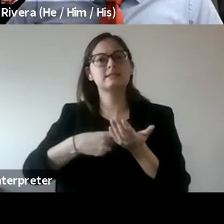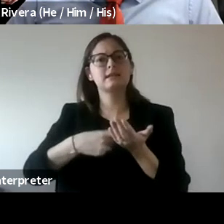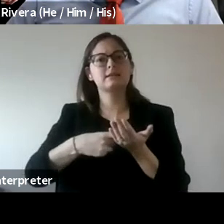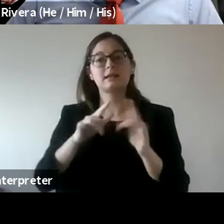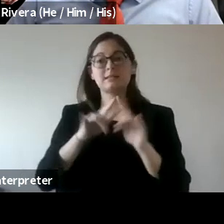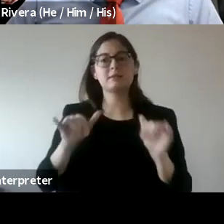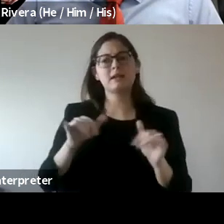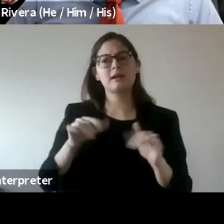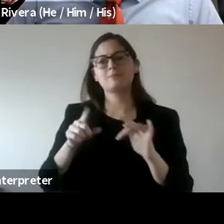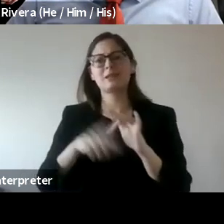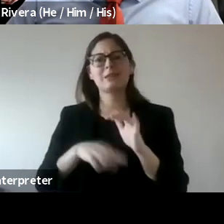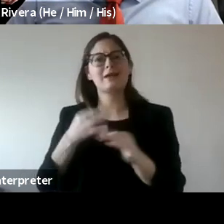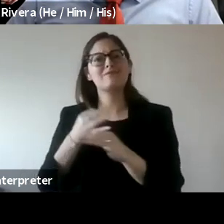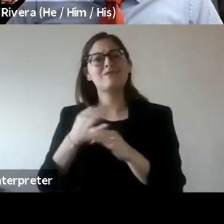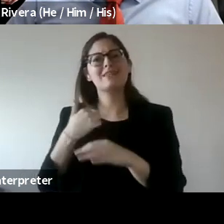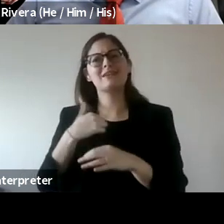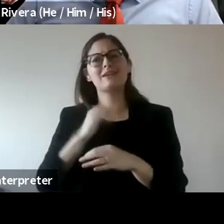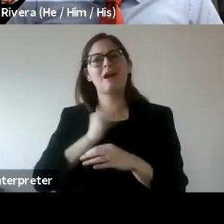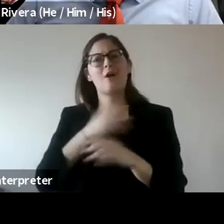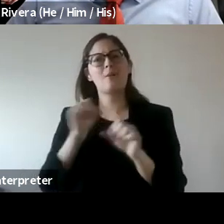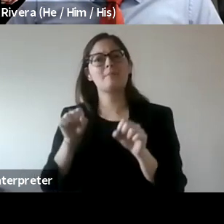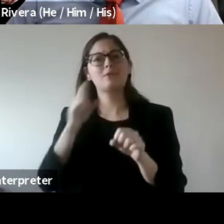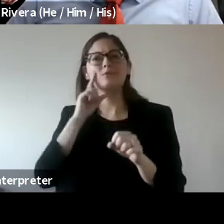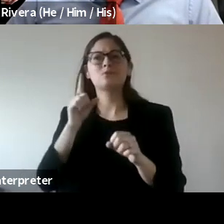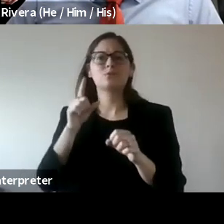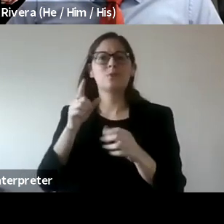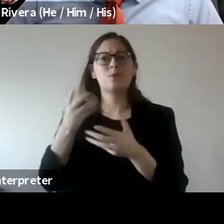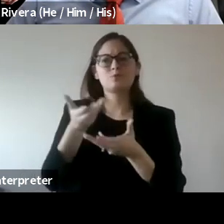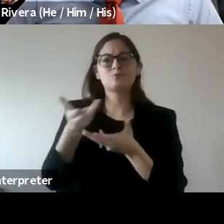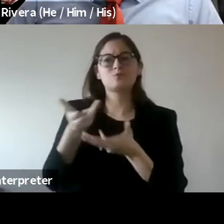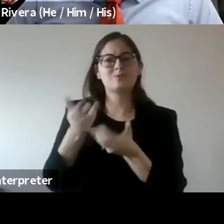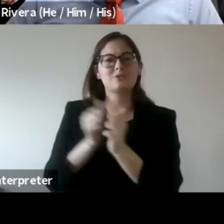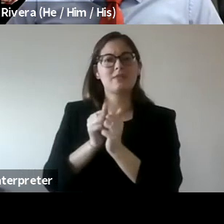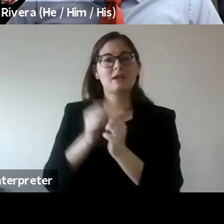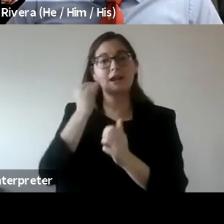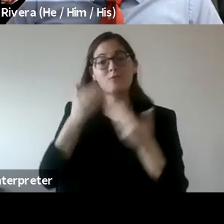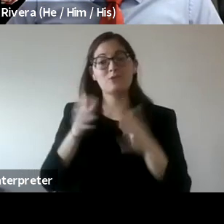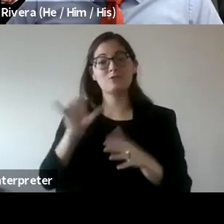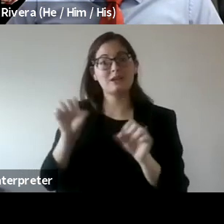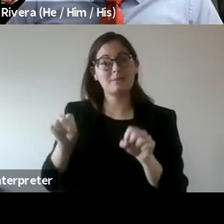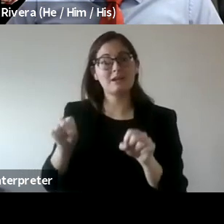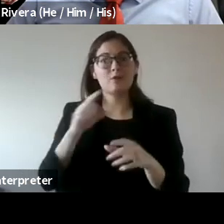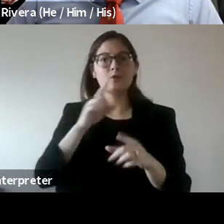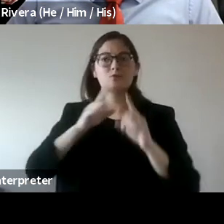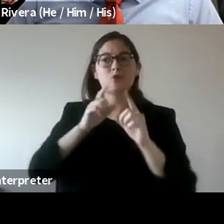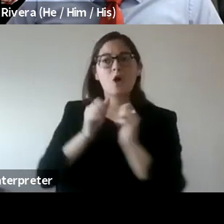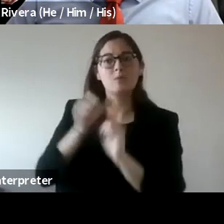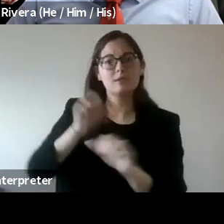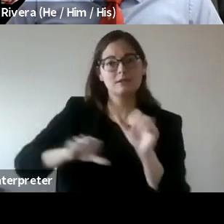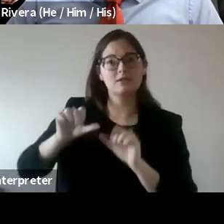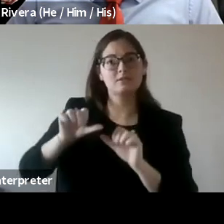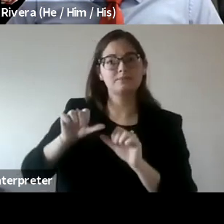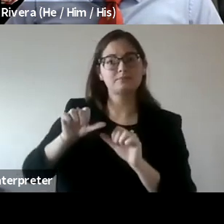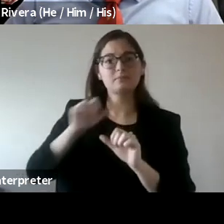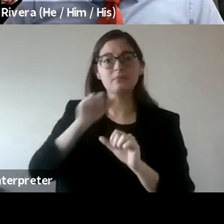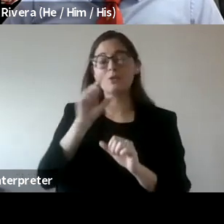lack of faith in our capacity to grapple with them together. And if we lose that capacity to talk with one another, we don't just